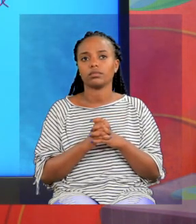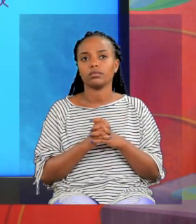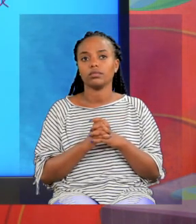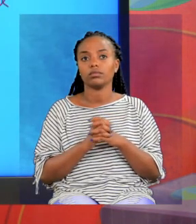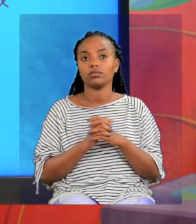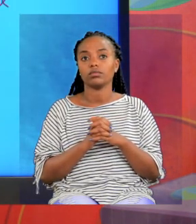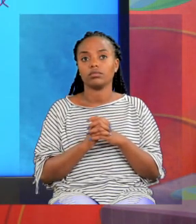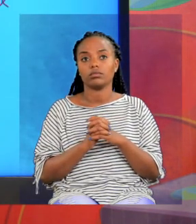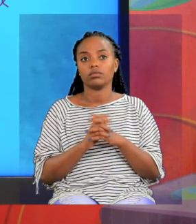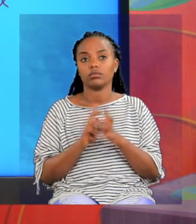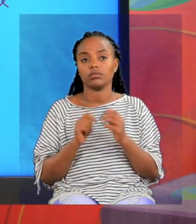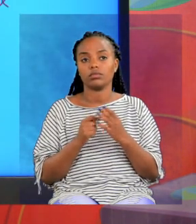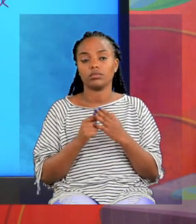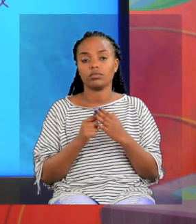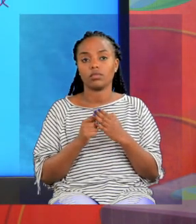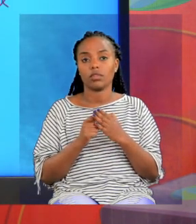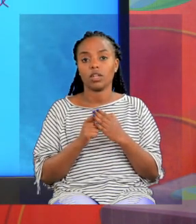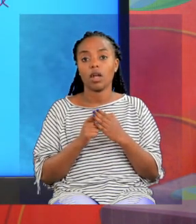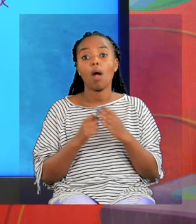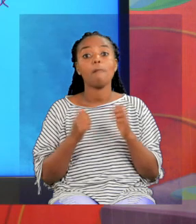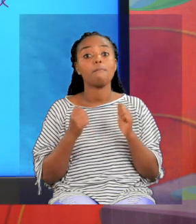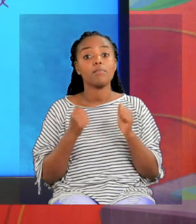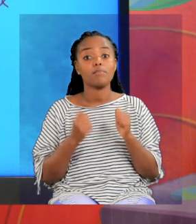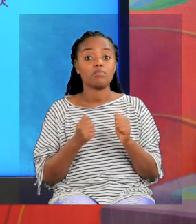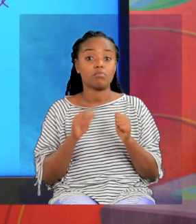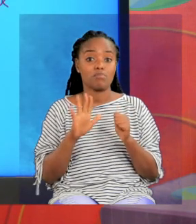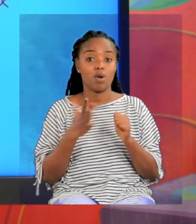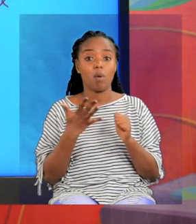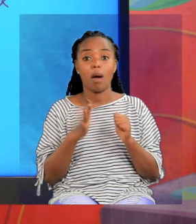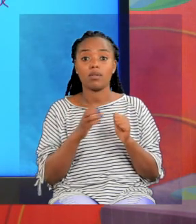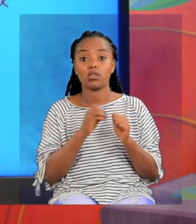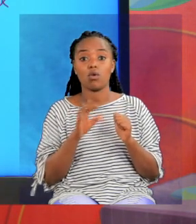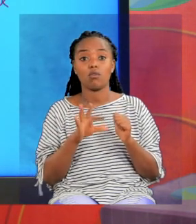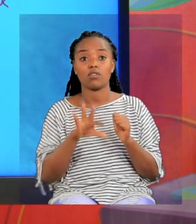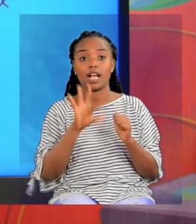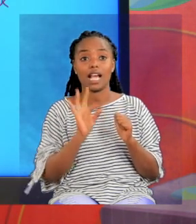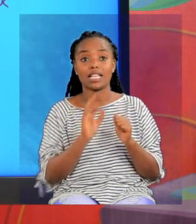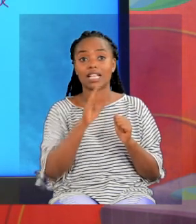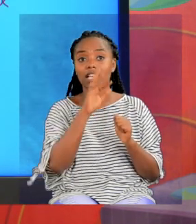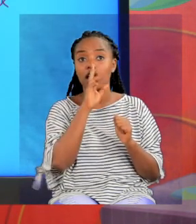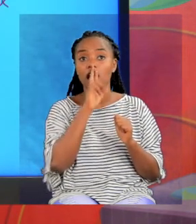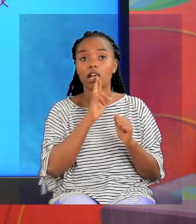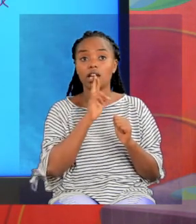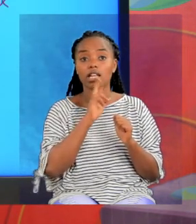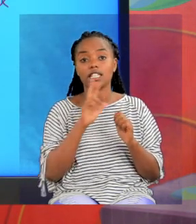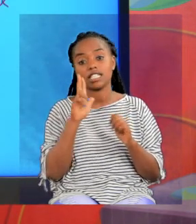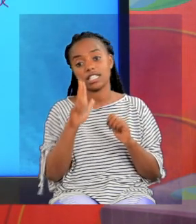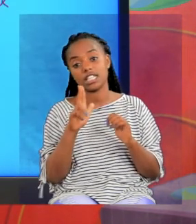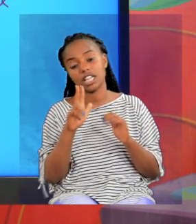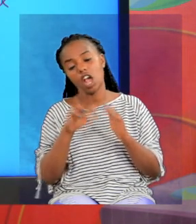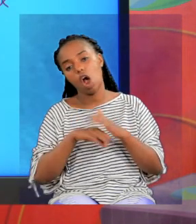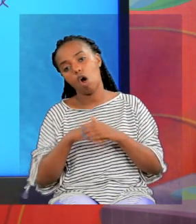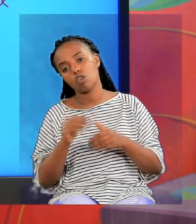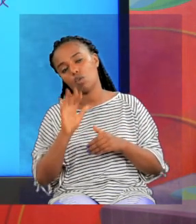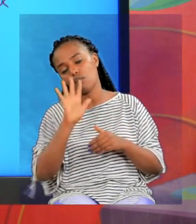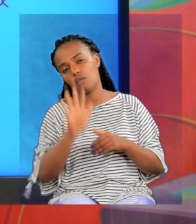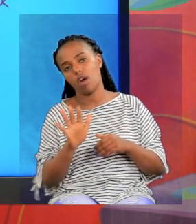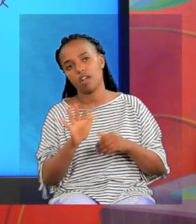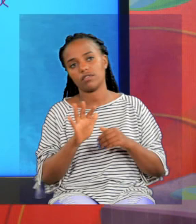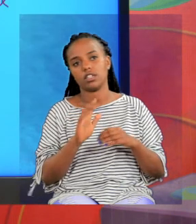So the probability of red ball will be this 3 out of 5, 3 over